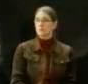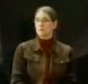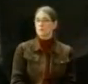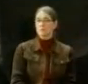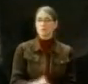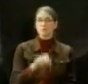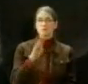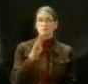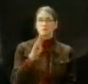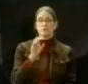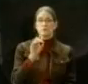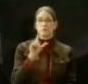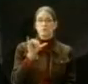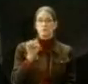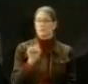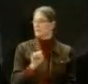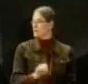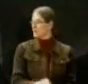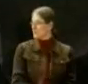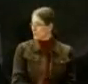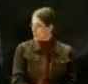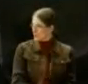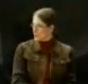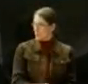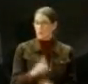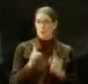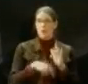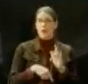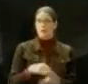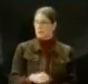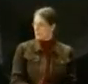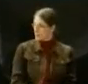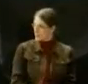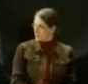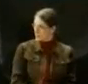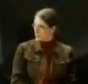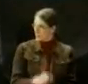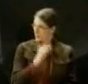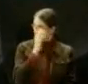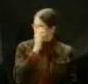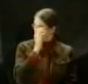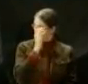Commissioner Bolus. Pass.